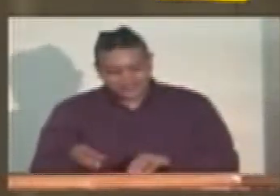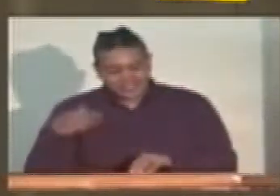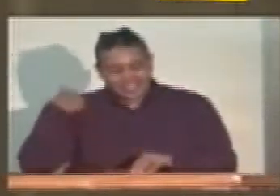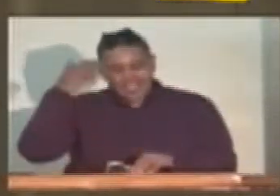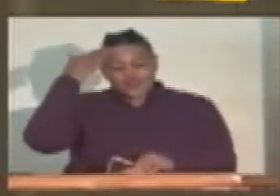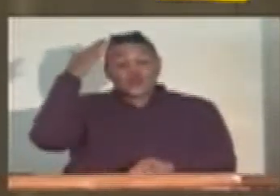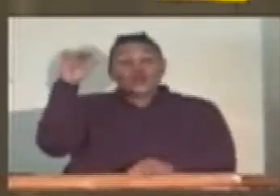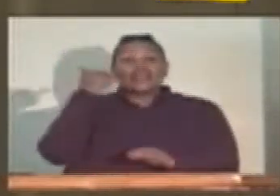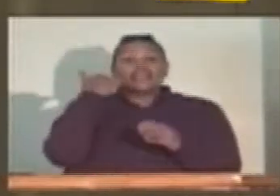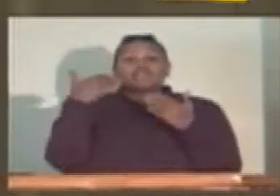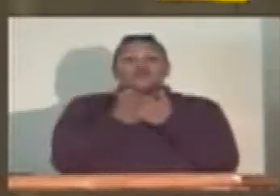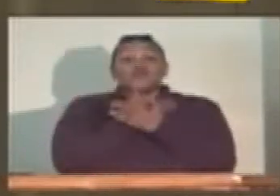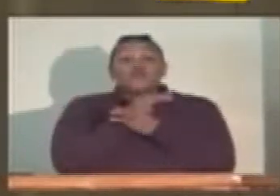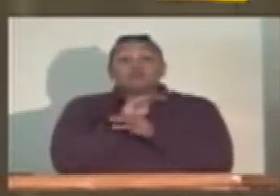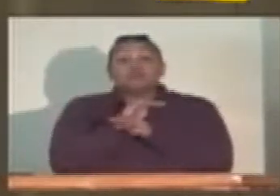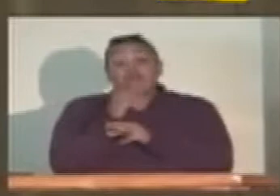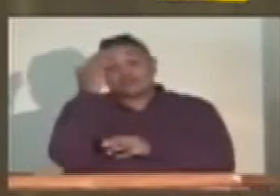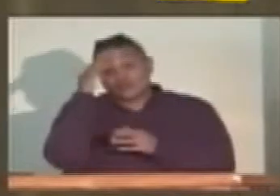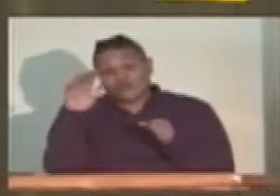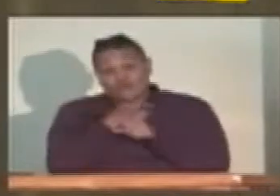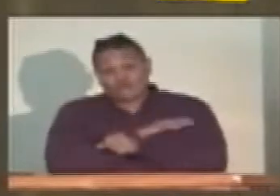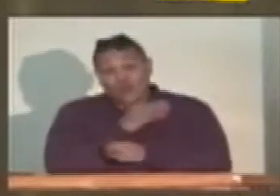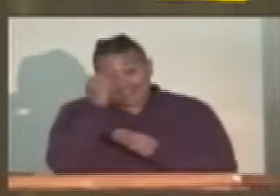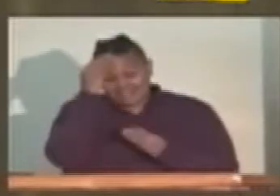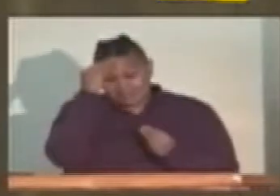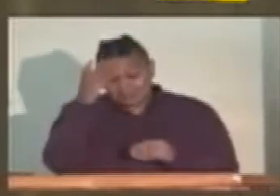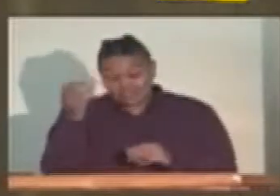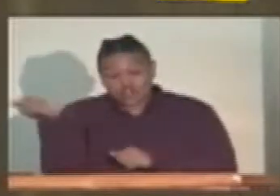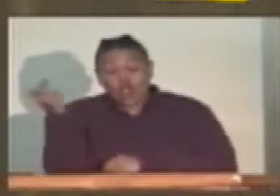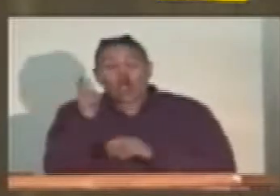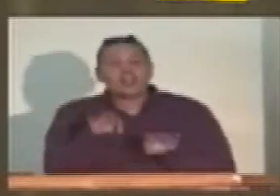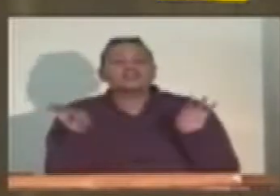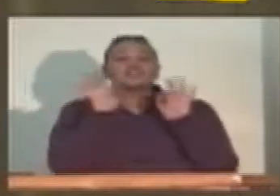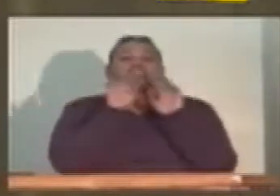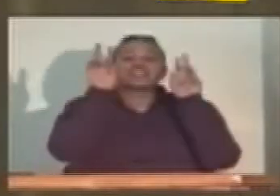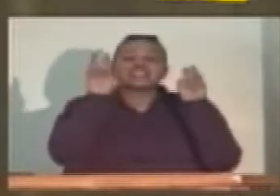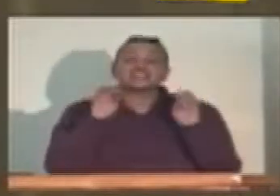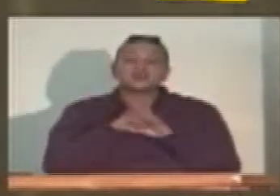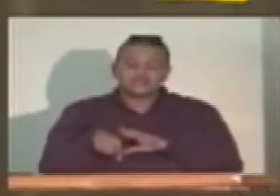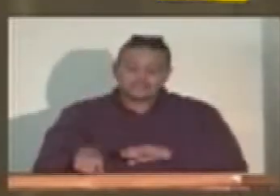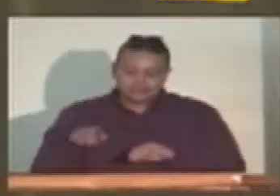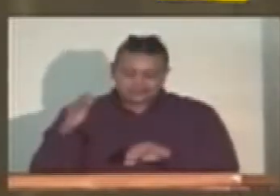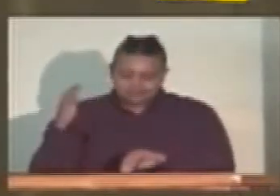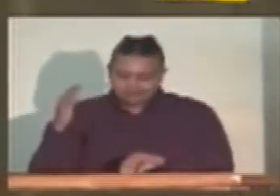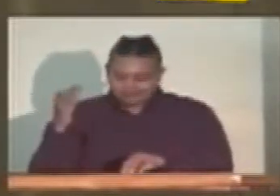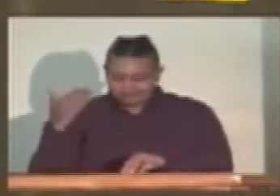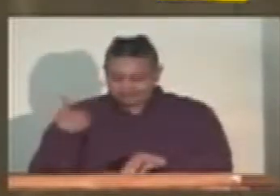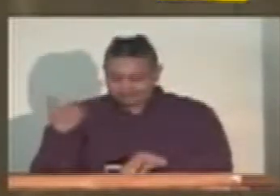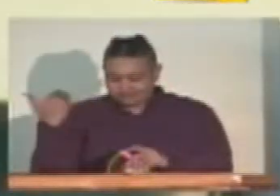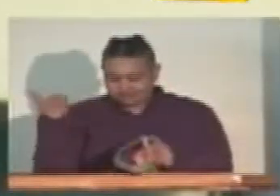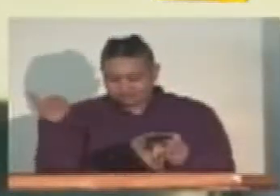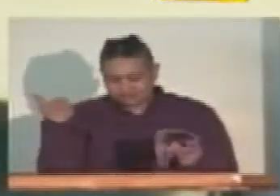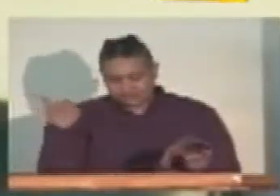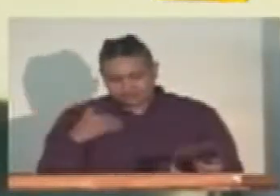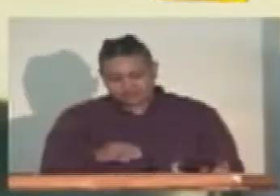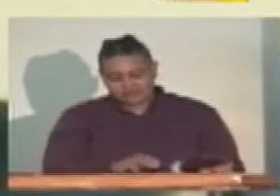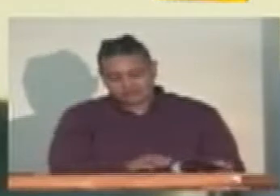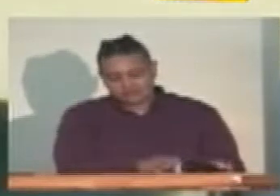I don't know if the new minister is now fully up to speed on all of the critical matters in his portfolio. But